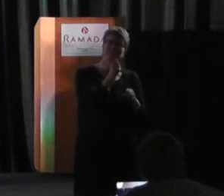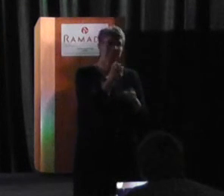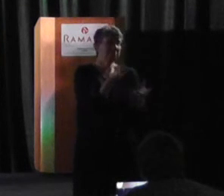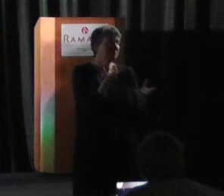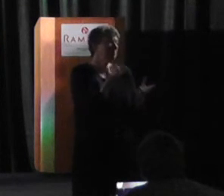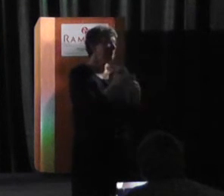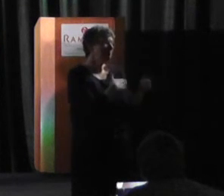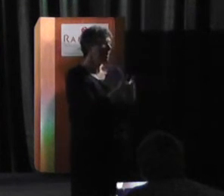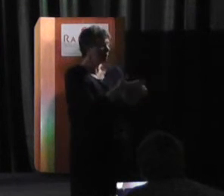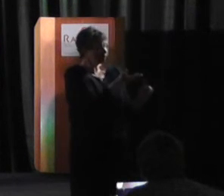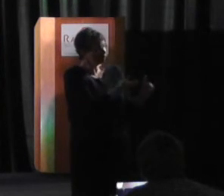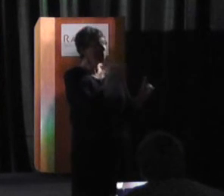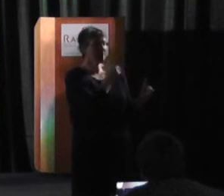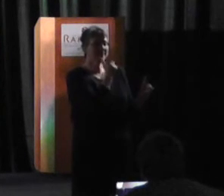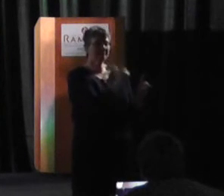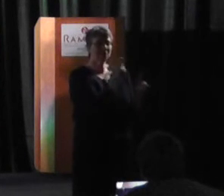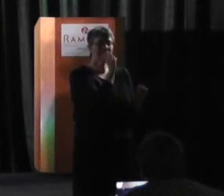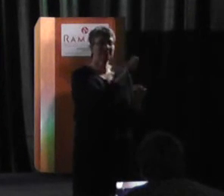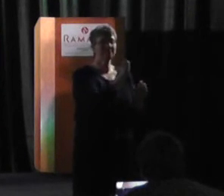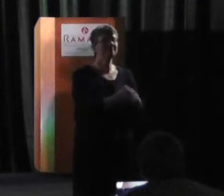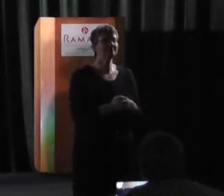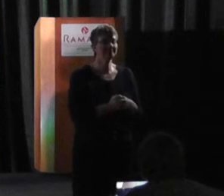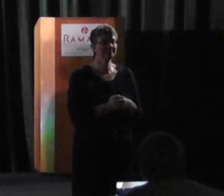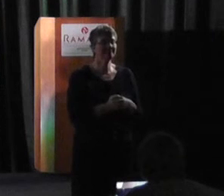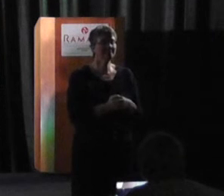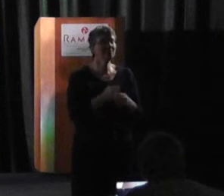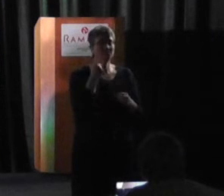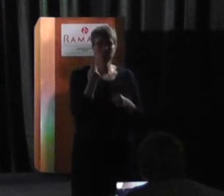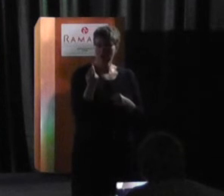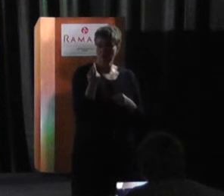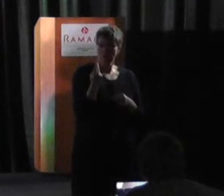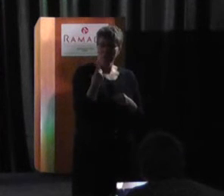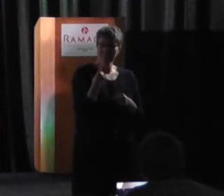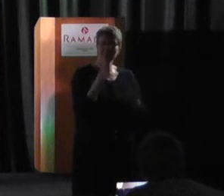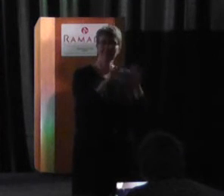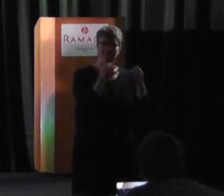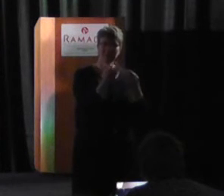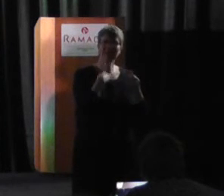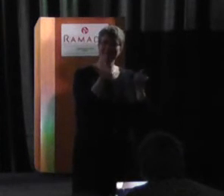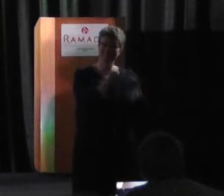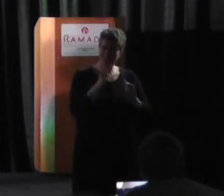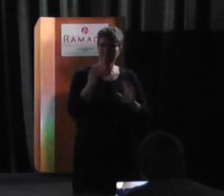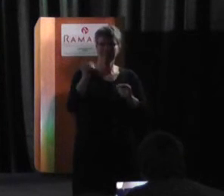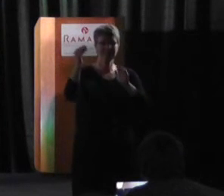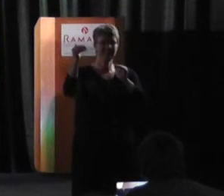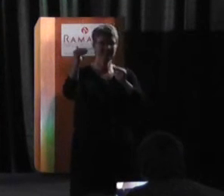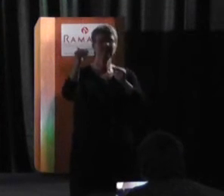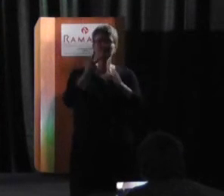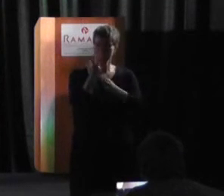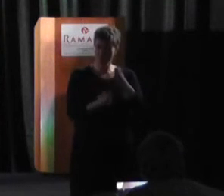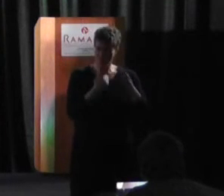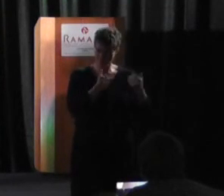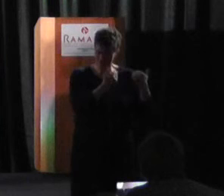to me. She's my sister. For Tanya and I, the expectations were always the same. We had responsibilities and